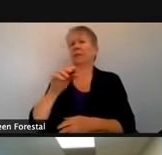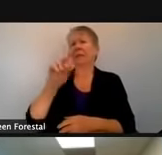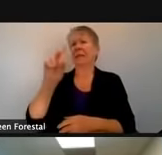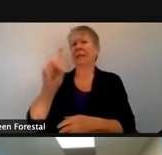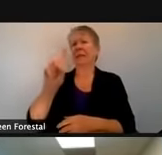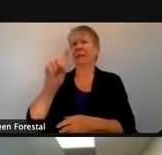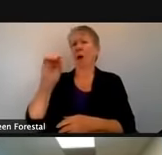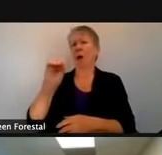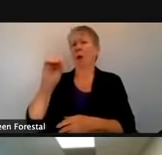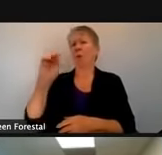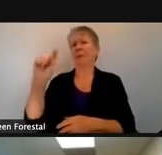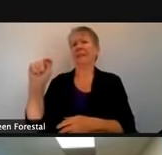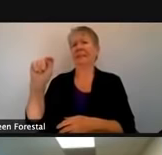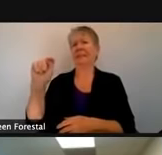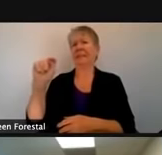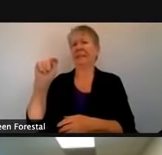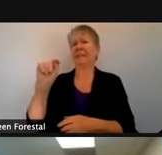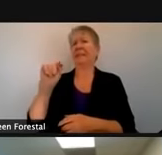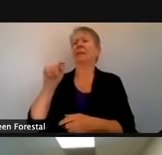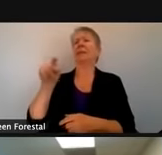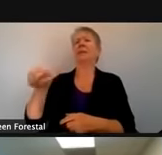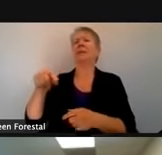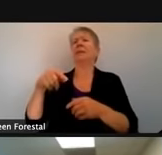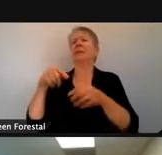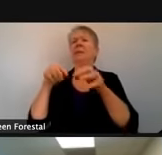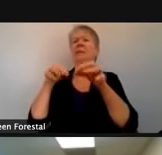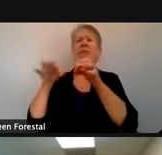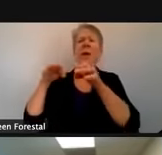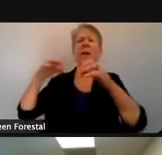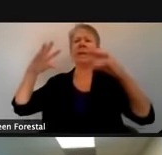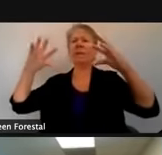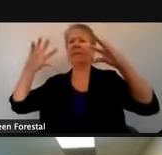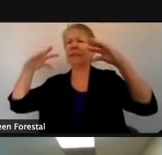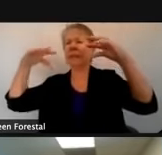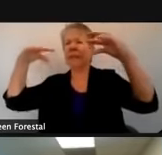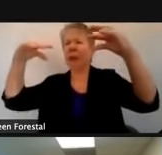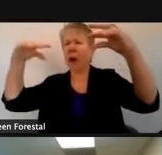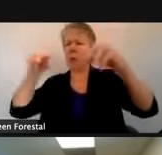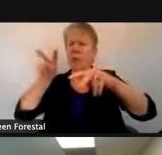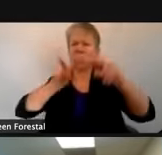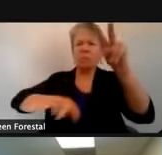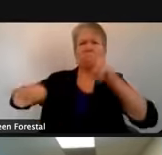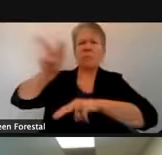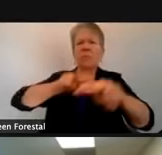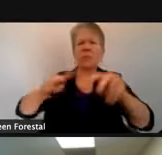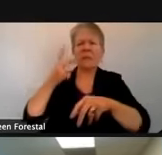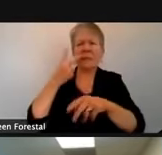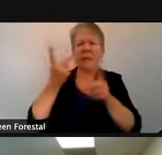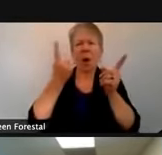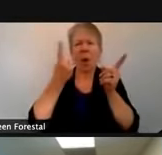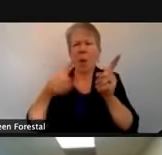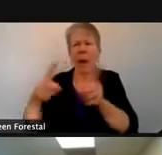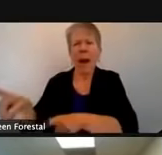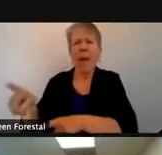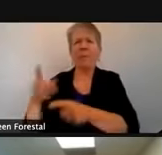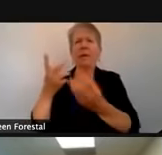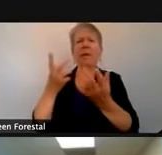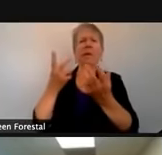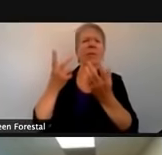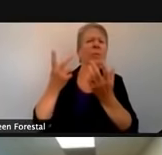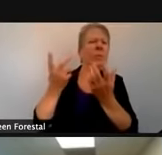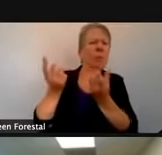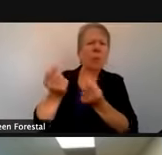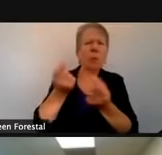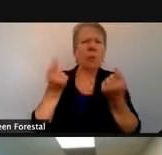and any possible enforcement actions are being followed up on by our detectives out at Troop D. And